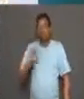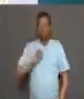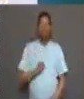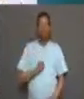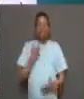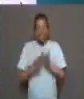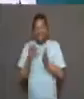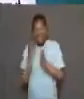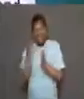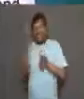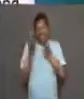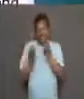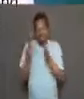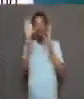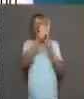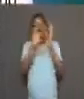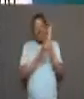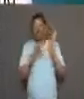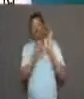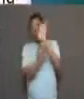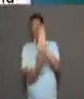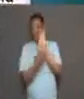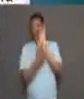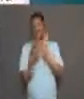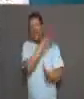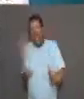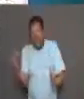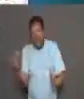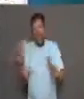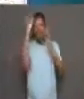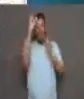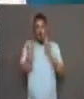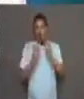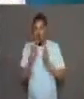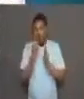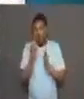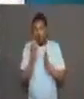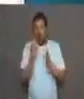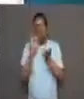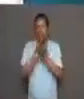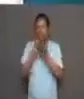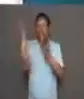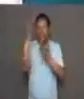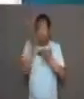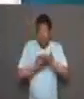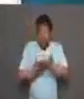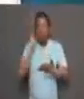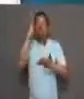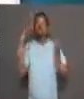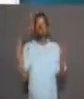It describes the conventional signs and symbols that the map will